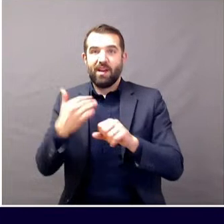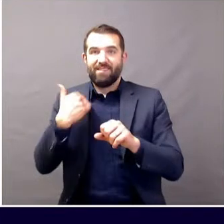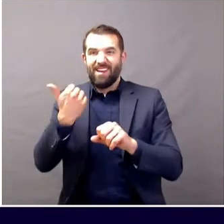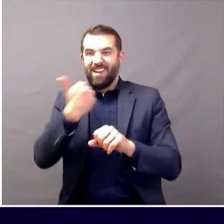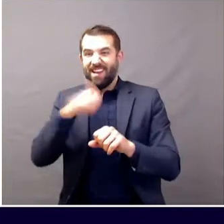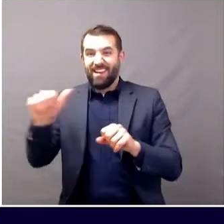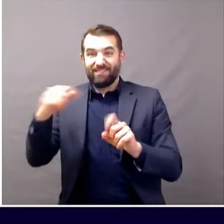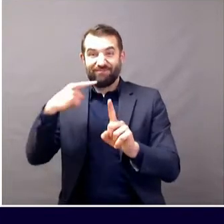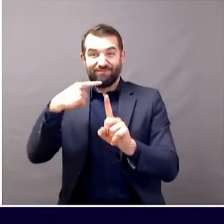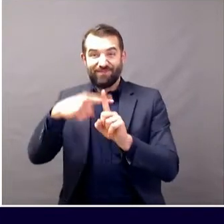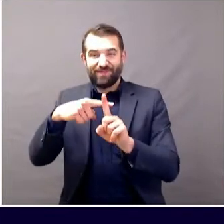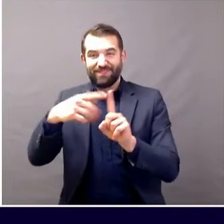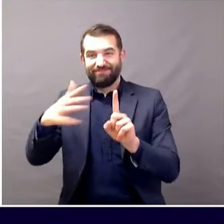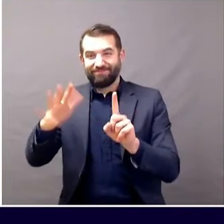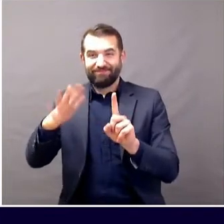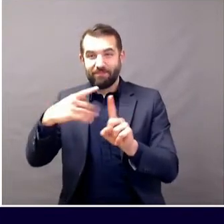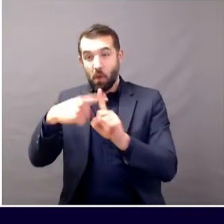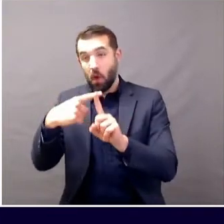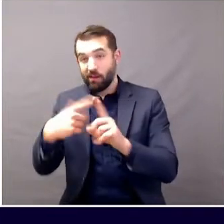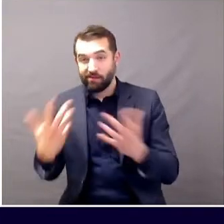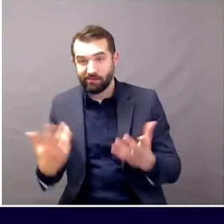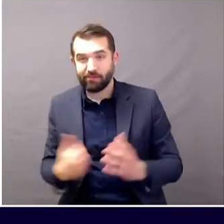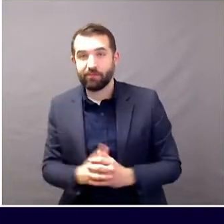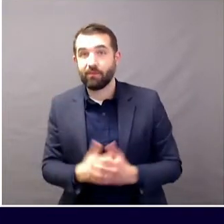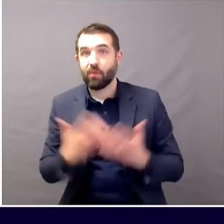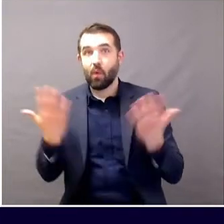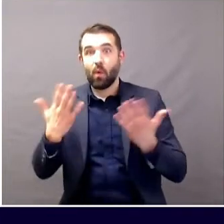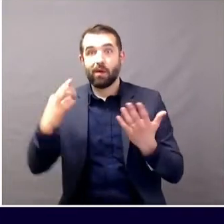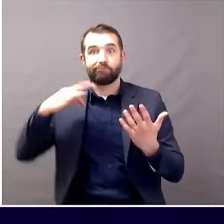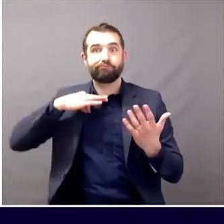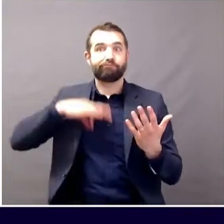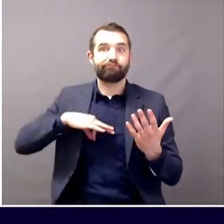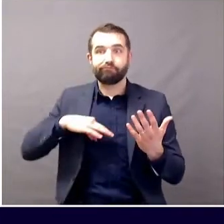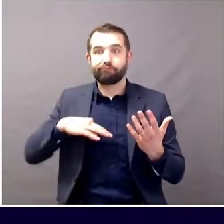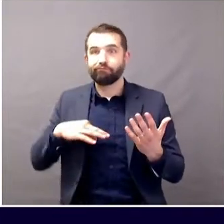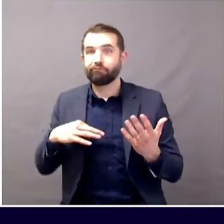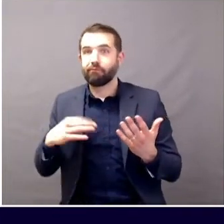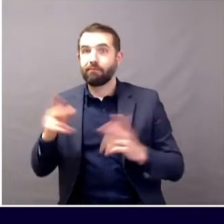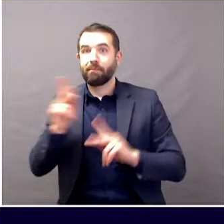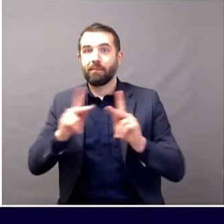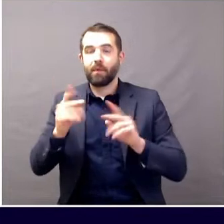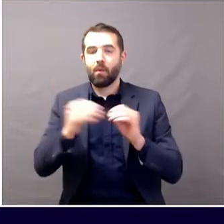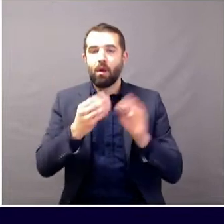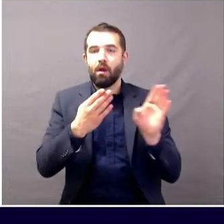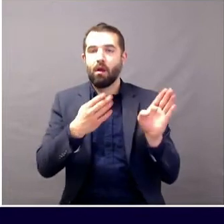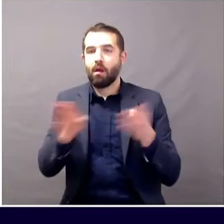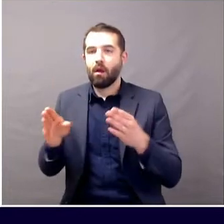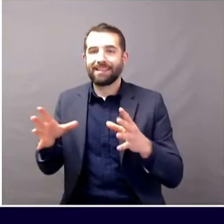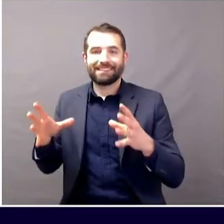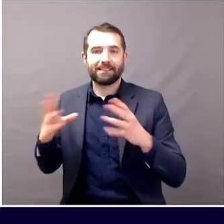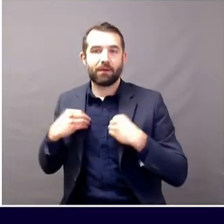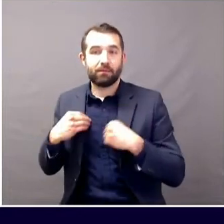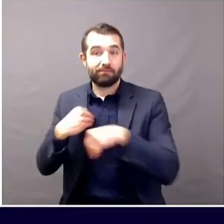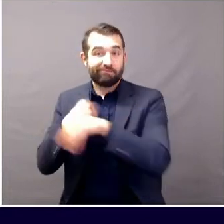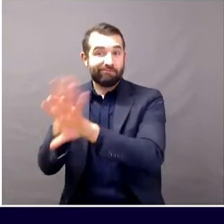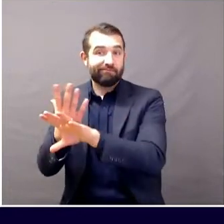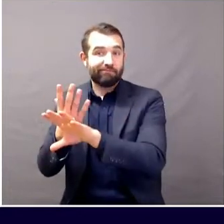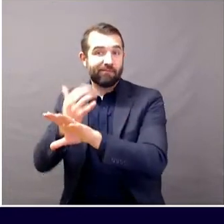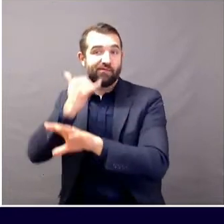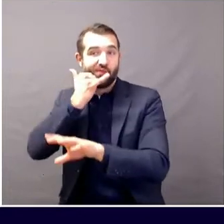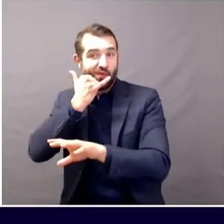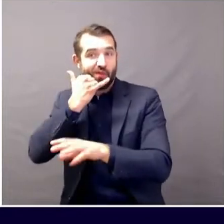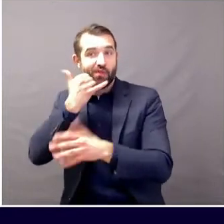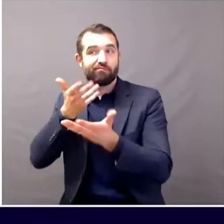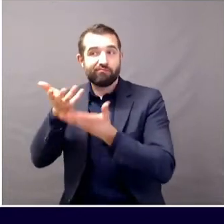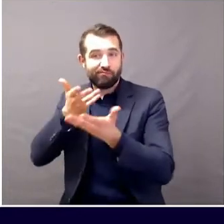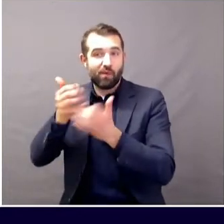been the pivot to telehealth that the behavioral health provider community has achieved. We saw on